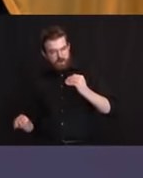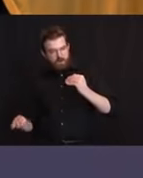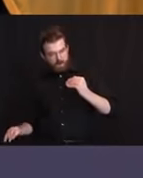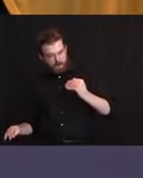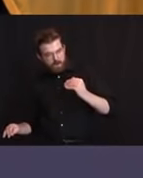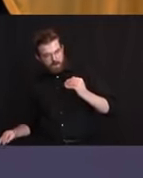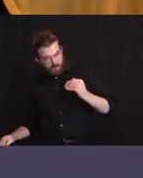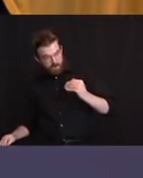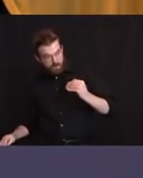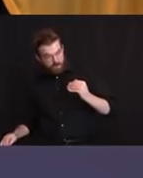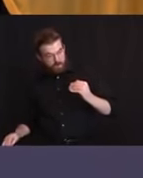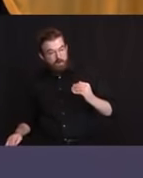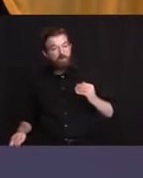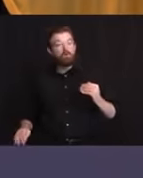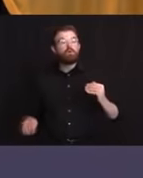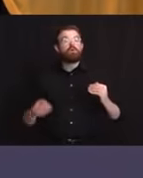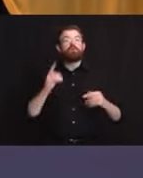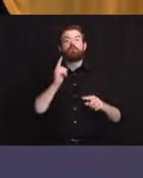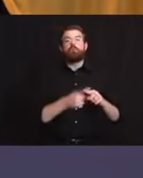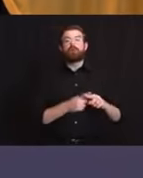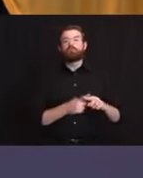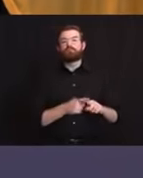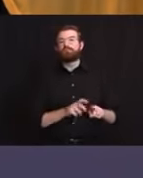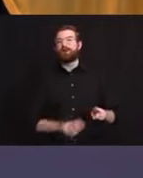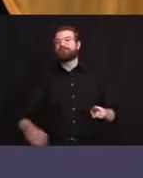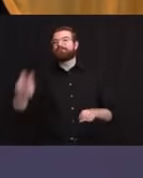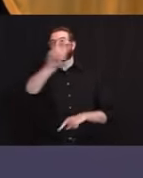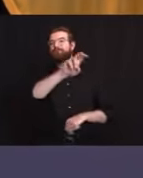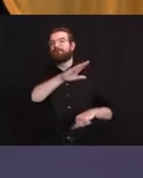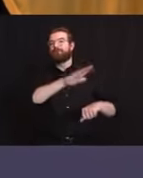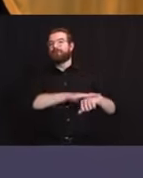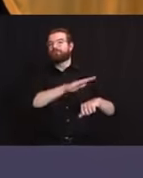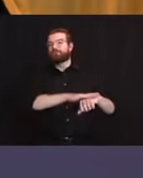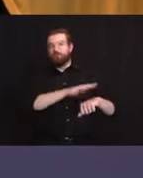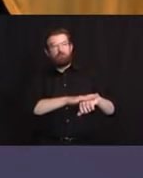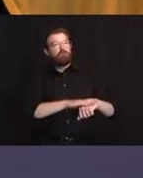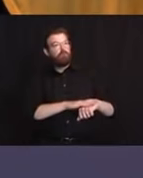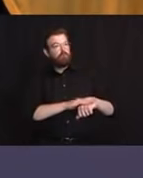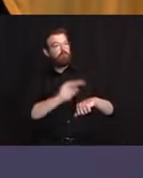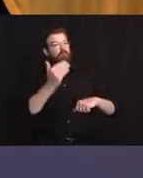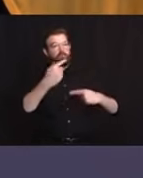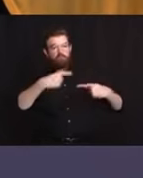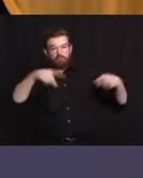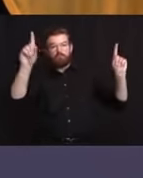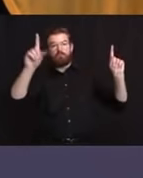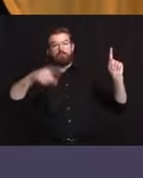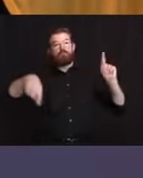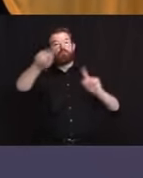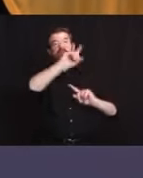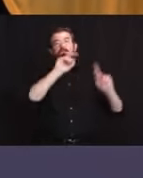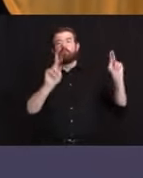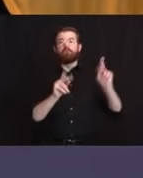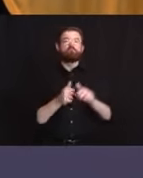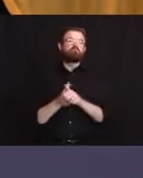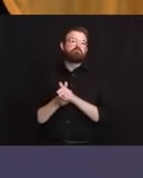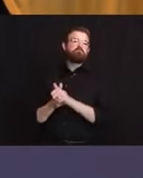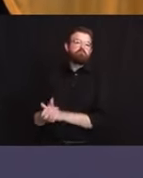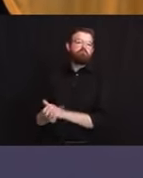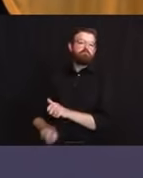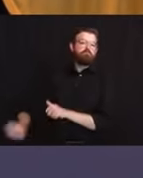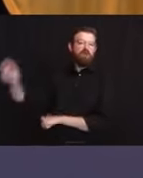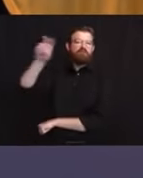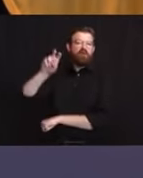we're convinced is really working, and that people are, as we think they are, by the way, taking our strong request for further